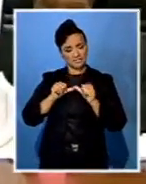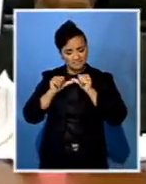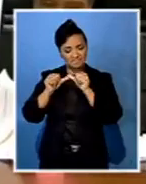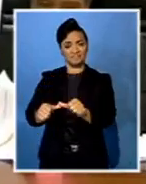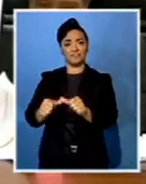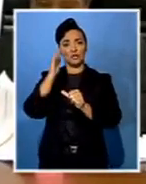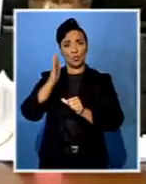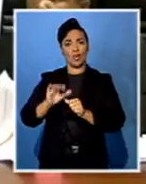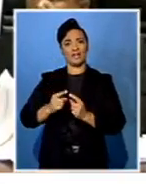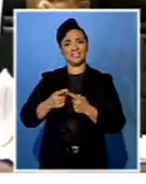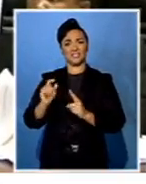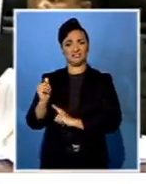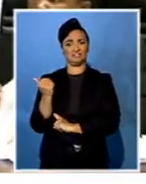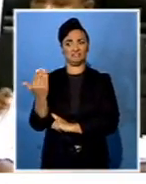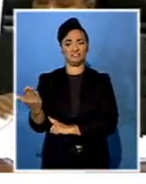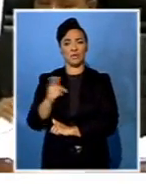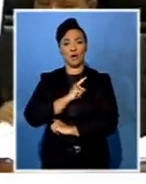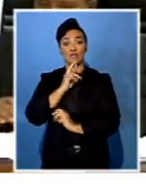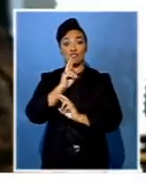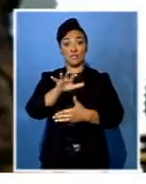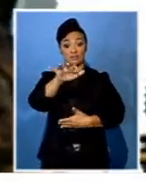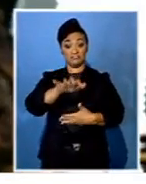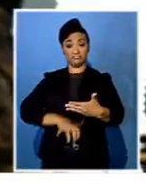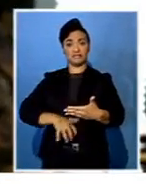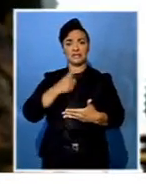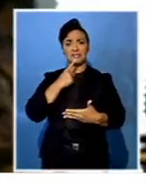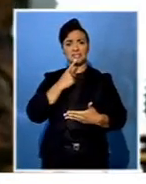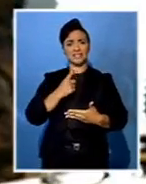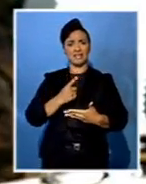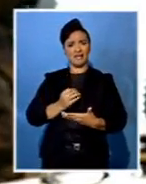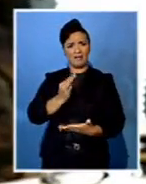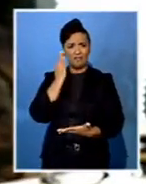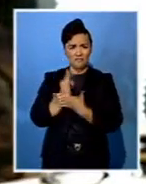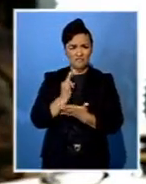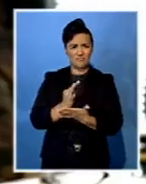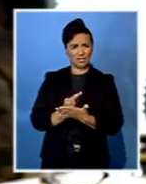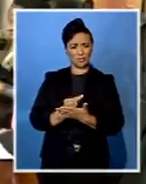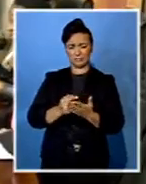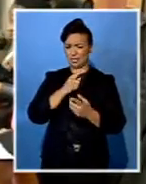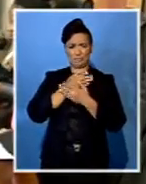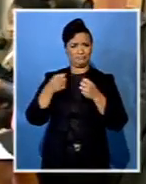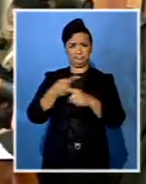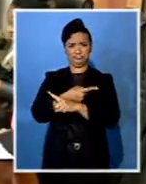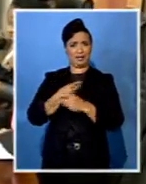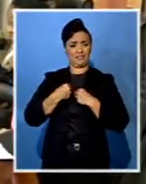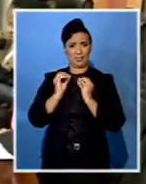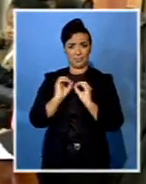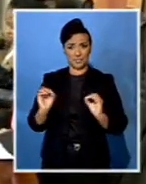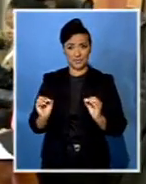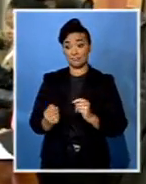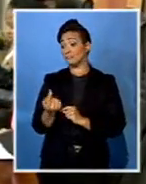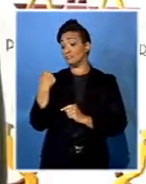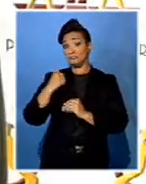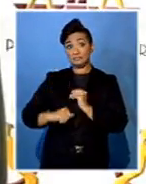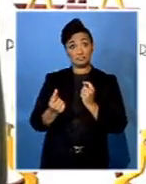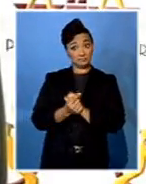with a separate application for the review of the Public Protector's report and what it calls factual inaccuracies.